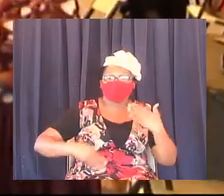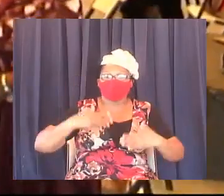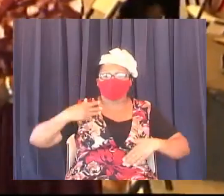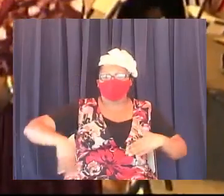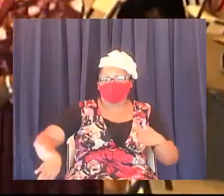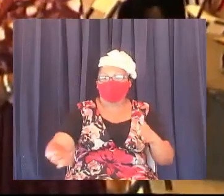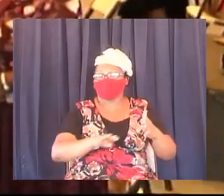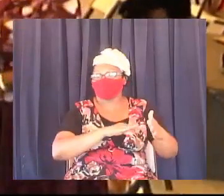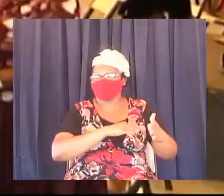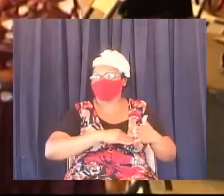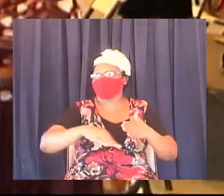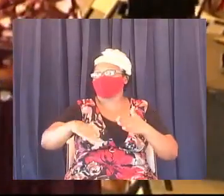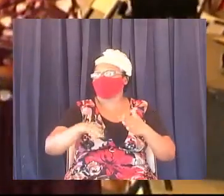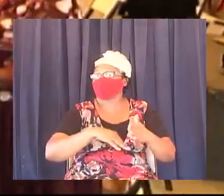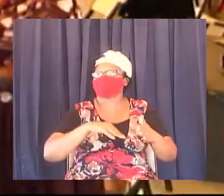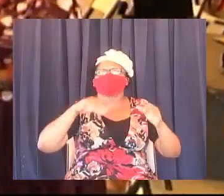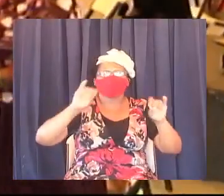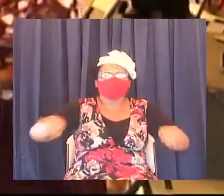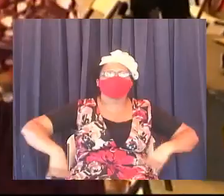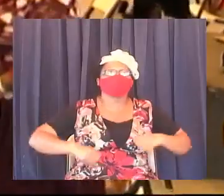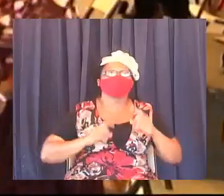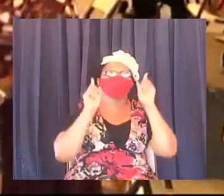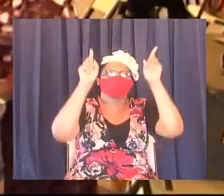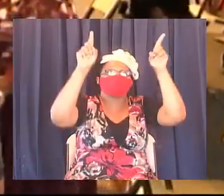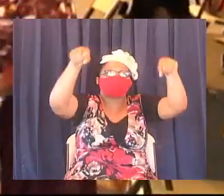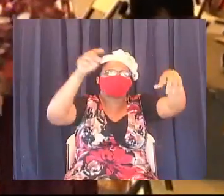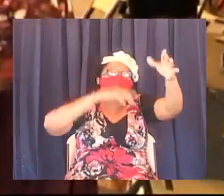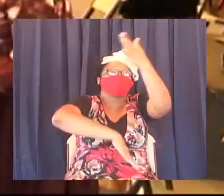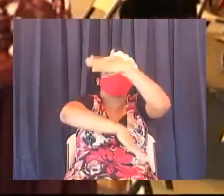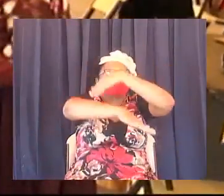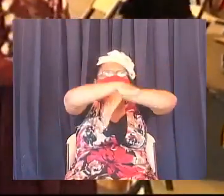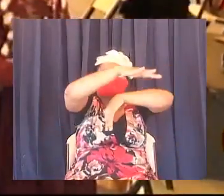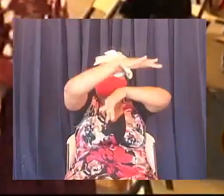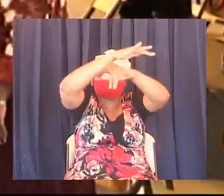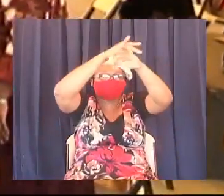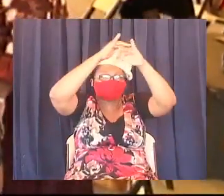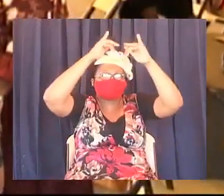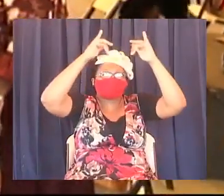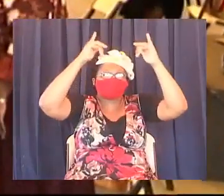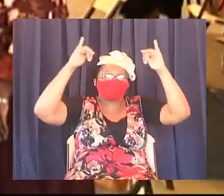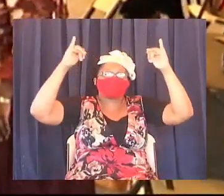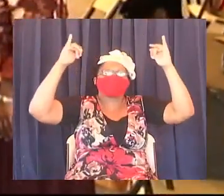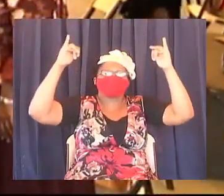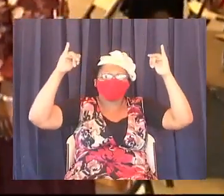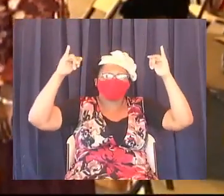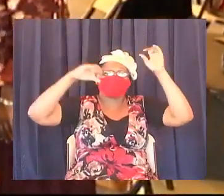happy angels band. Just over in the glory land.